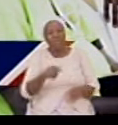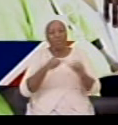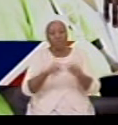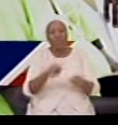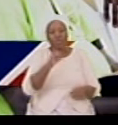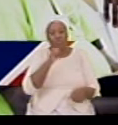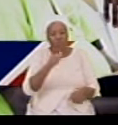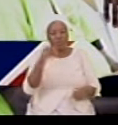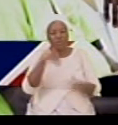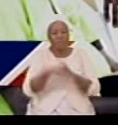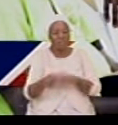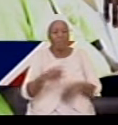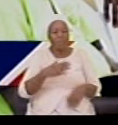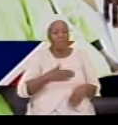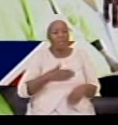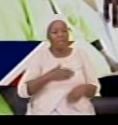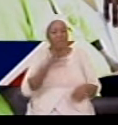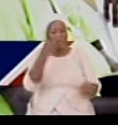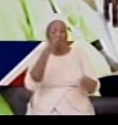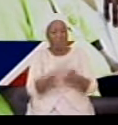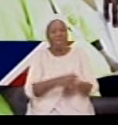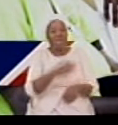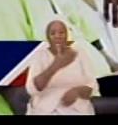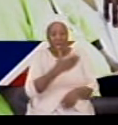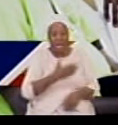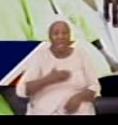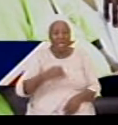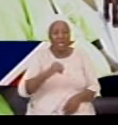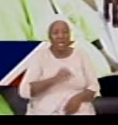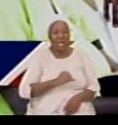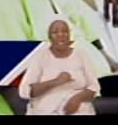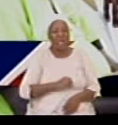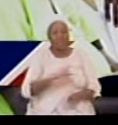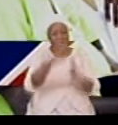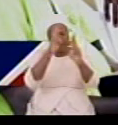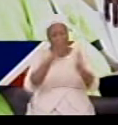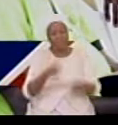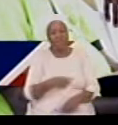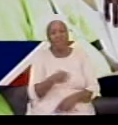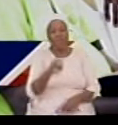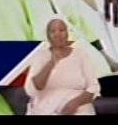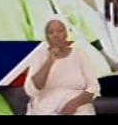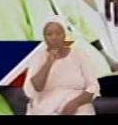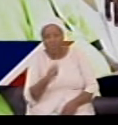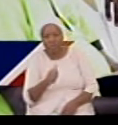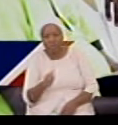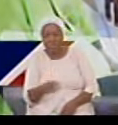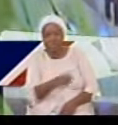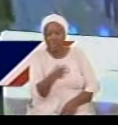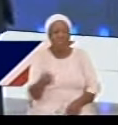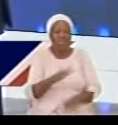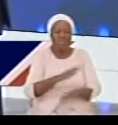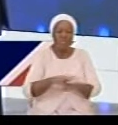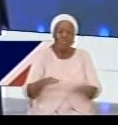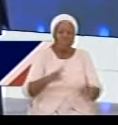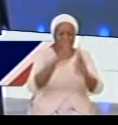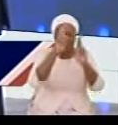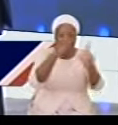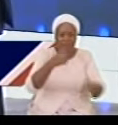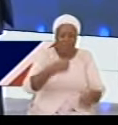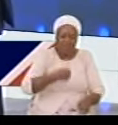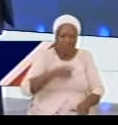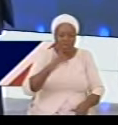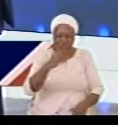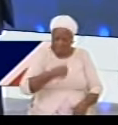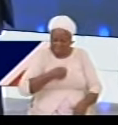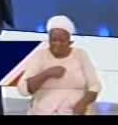They continued not in my covenant, so I regarded them not. They did not regard me, so I